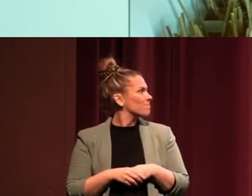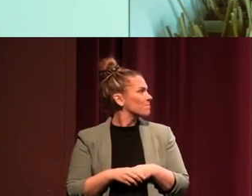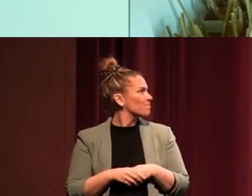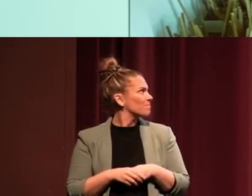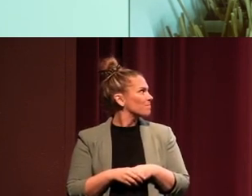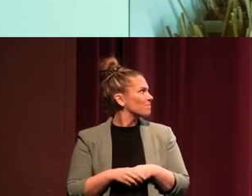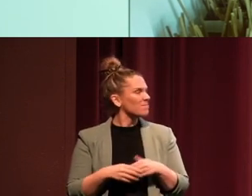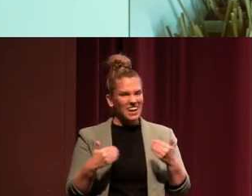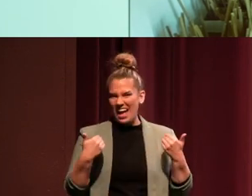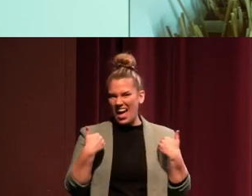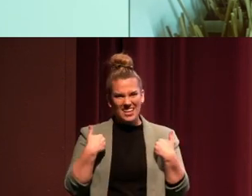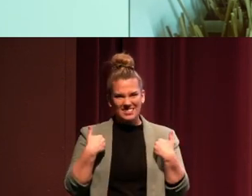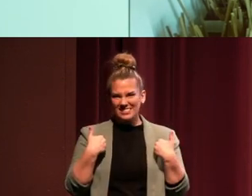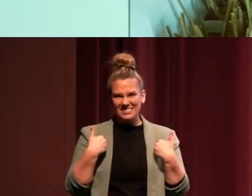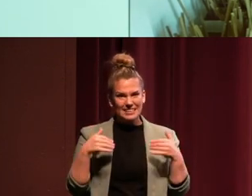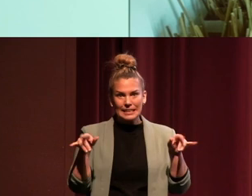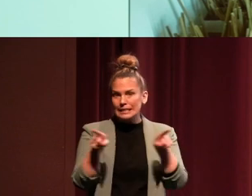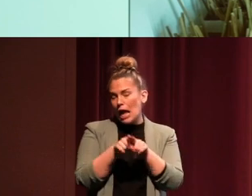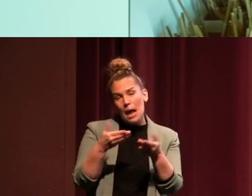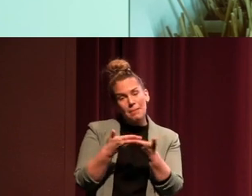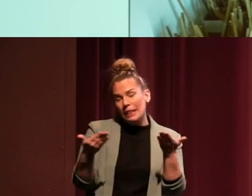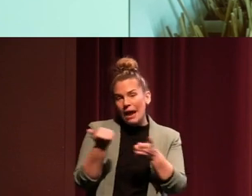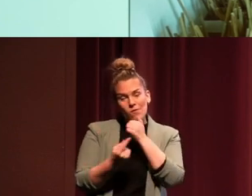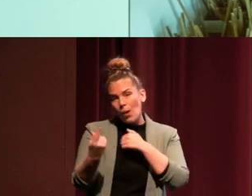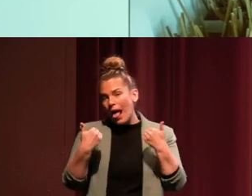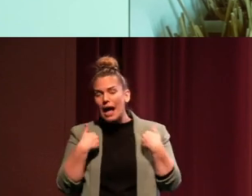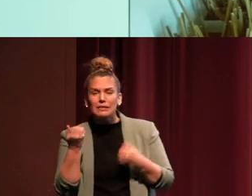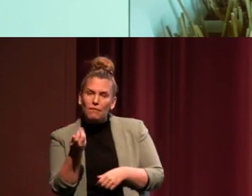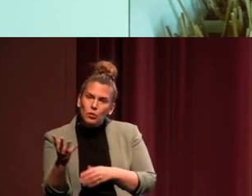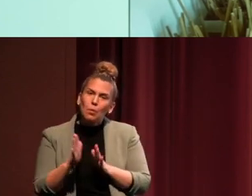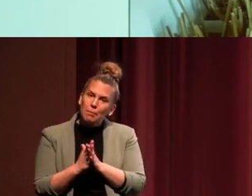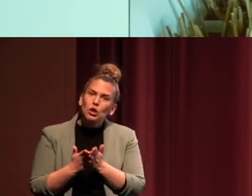it's got the same thing you all have got. I've got a few books.